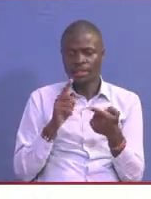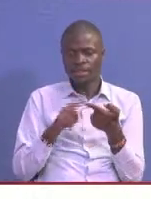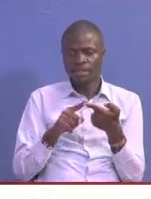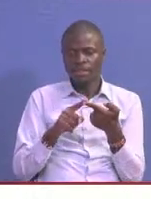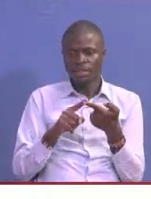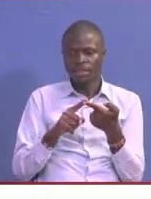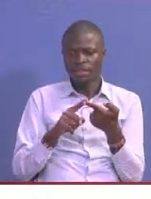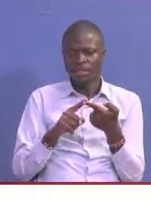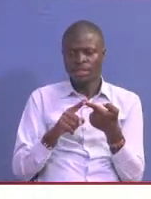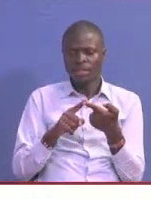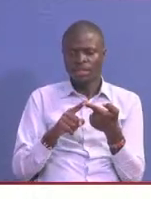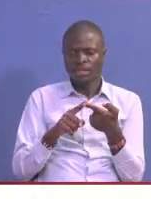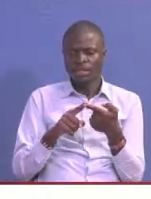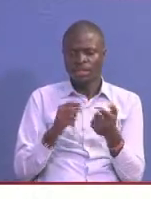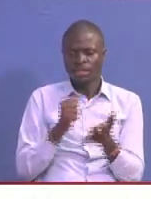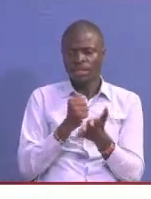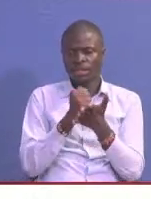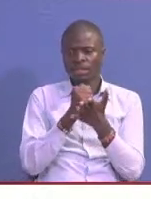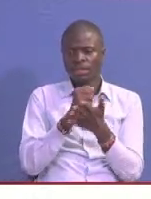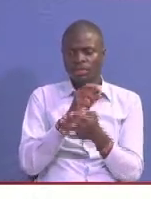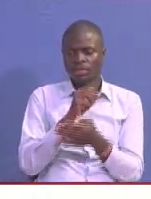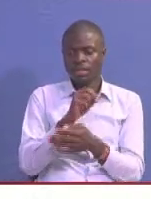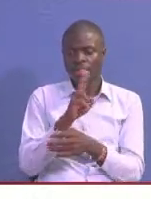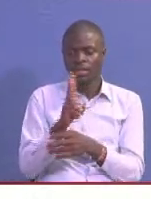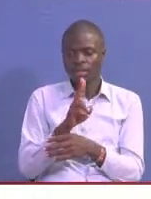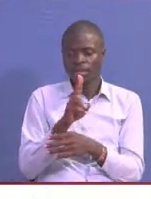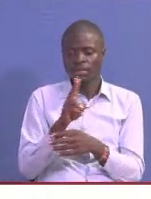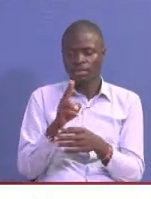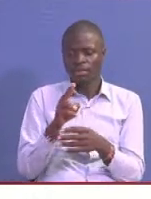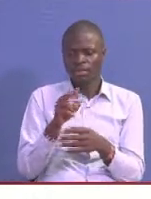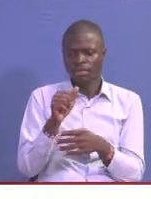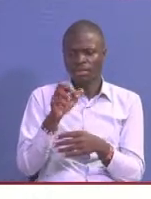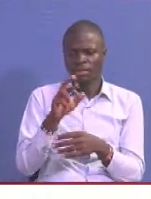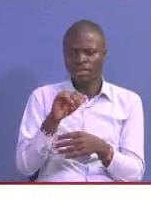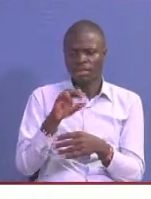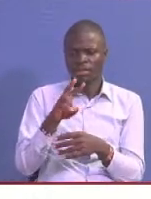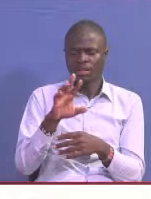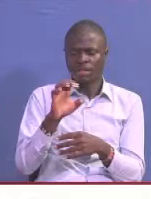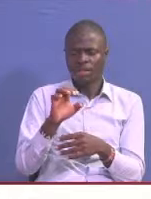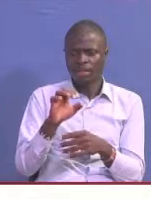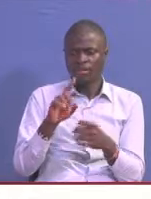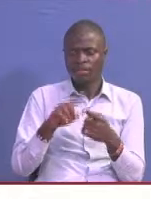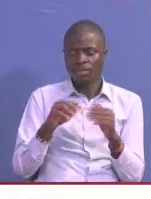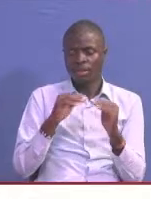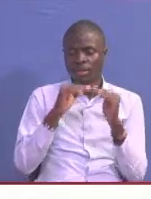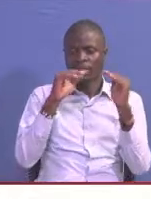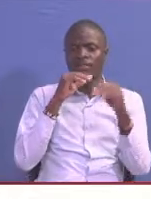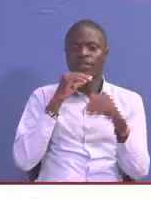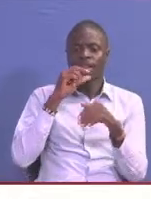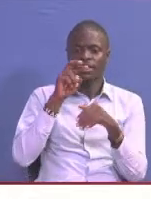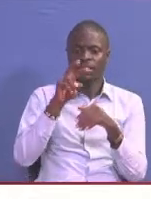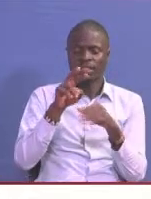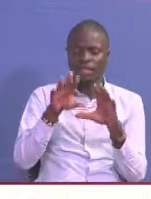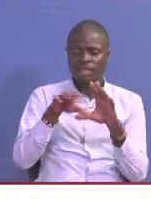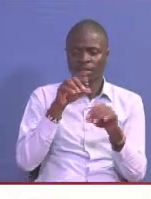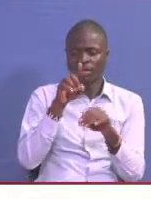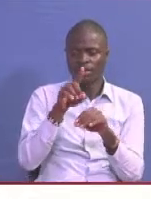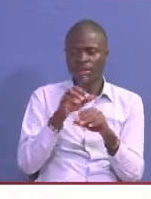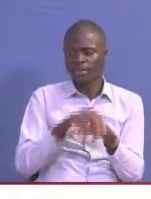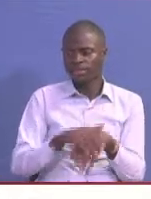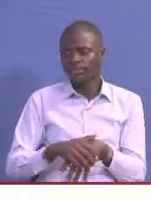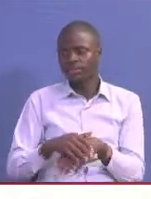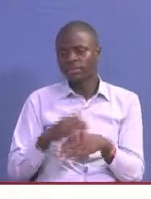to help us to arrive to the levels that he has been able to see out there in the corporate